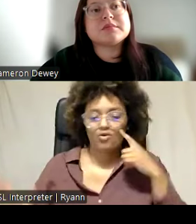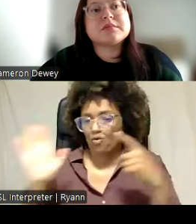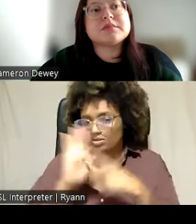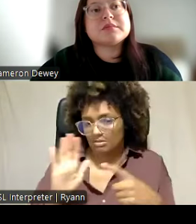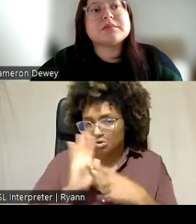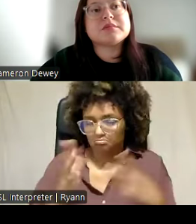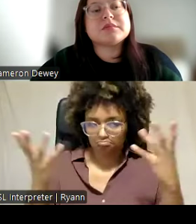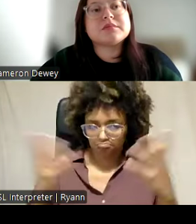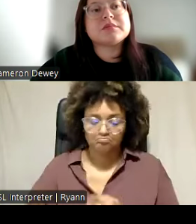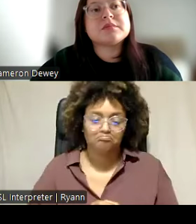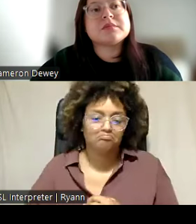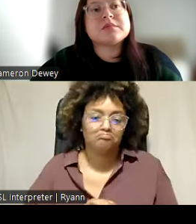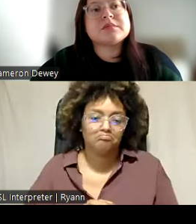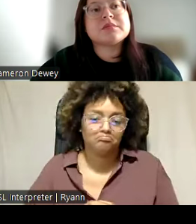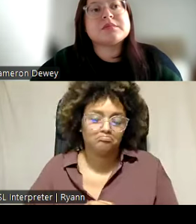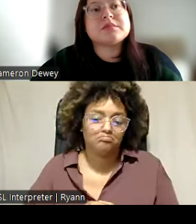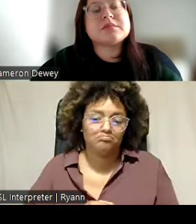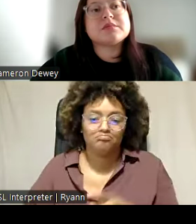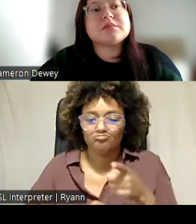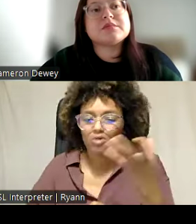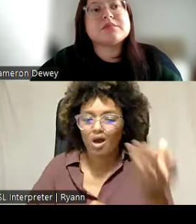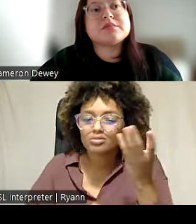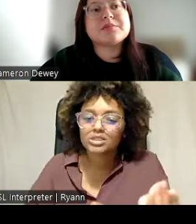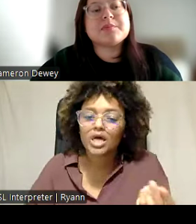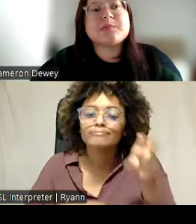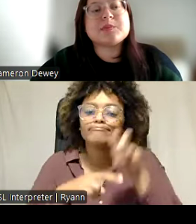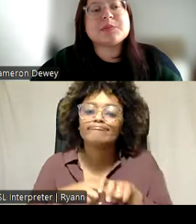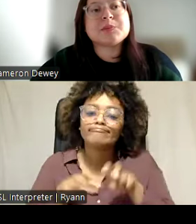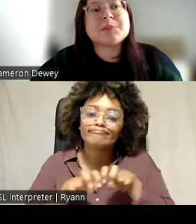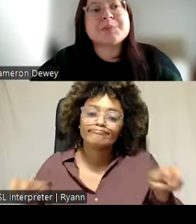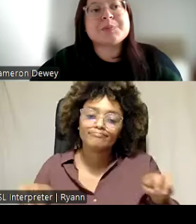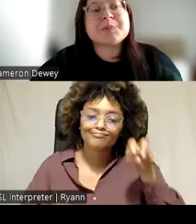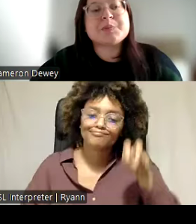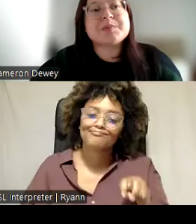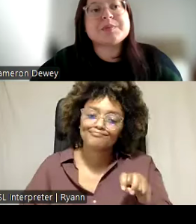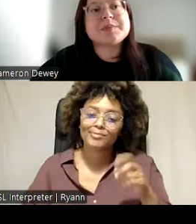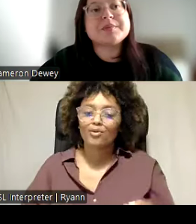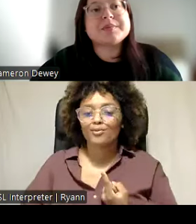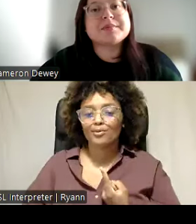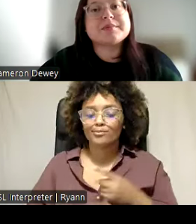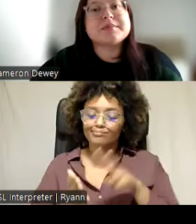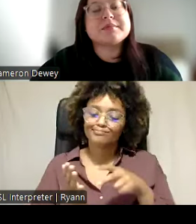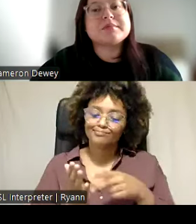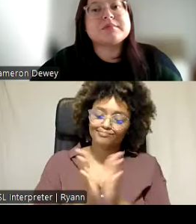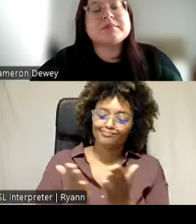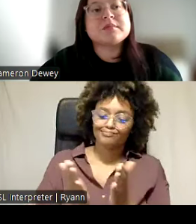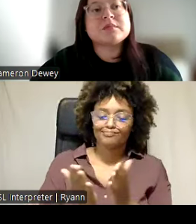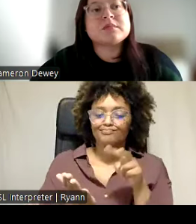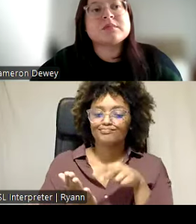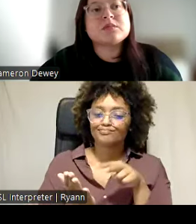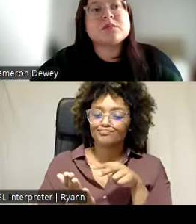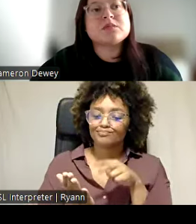let's say you're sitting outside on a bench, you're trying to enjoy your alone time, you're reading a book maybe, you're focused